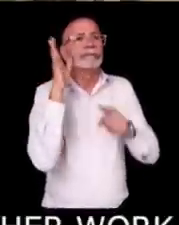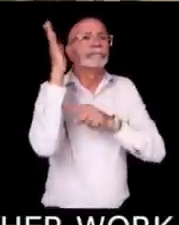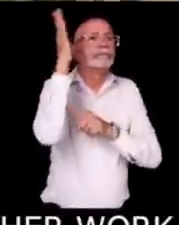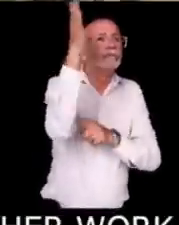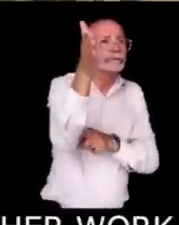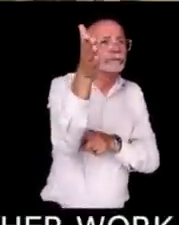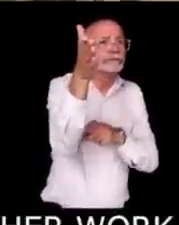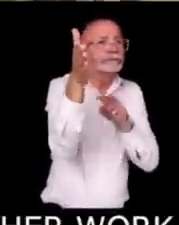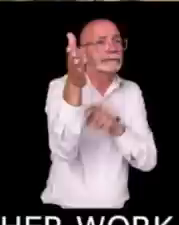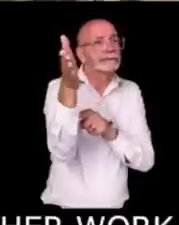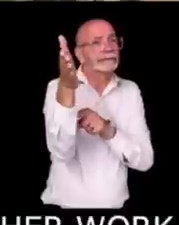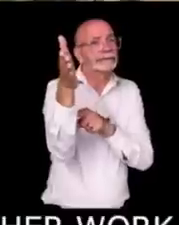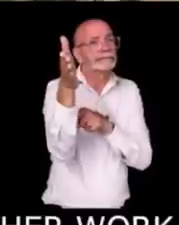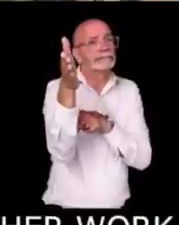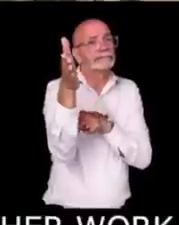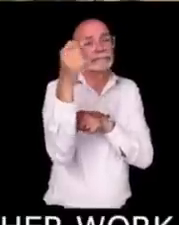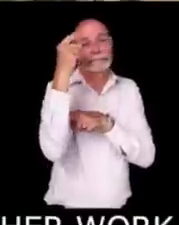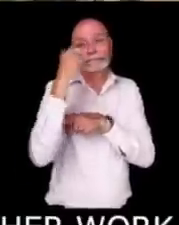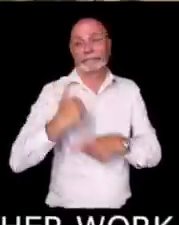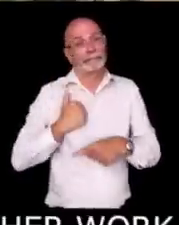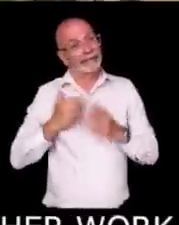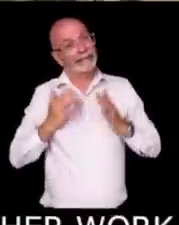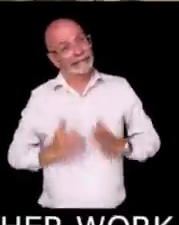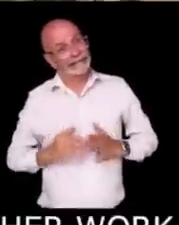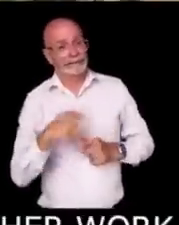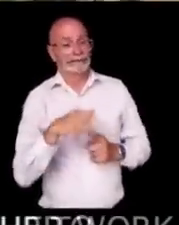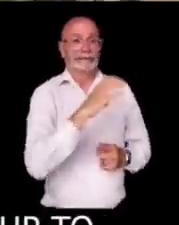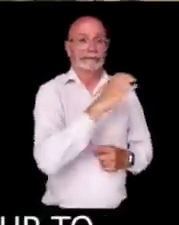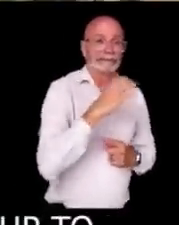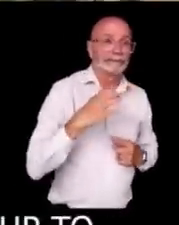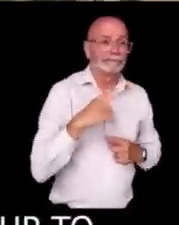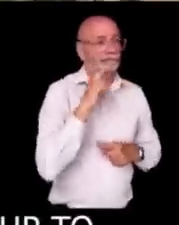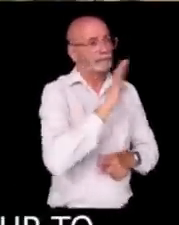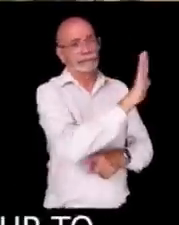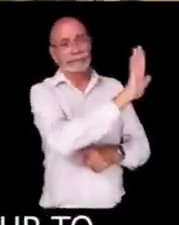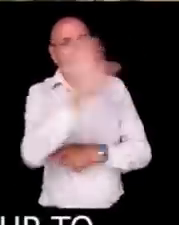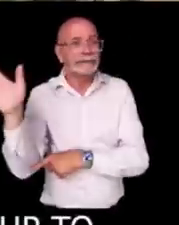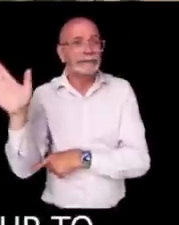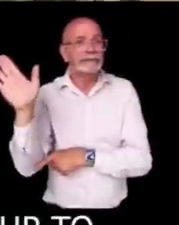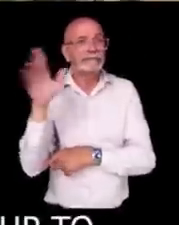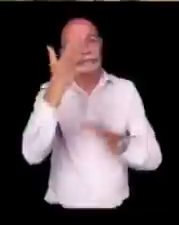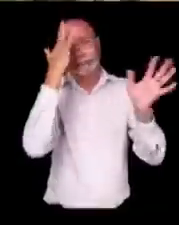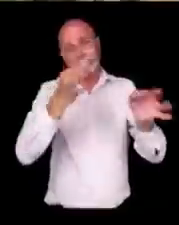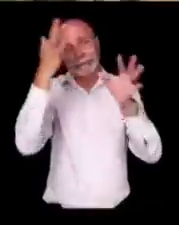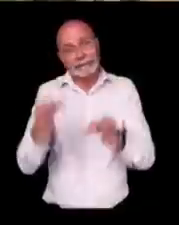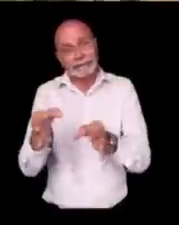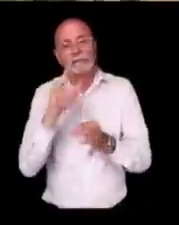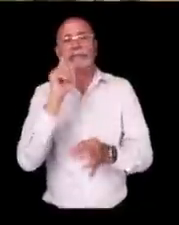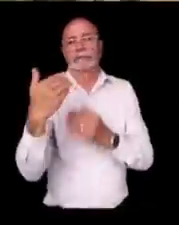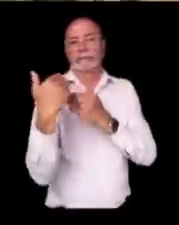Canadians and to the commission. We hope that what we present